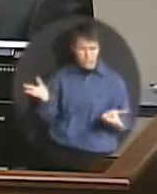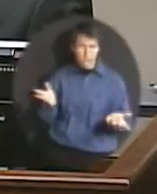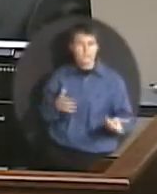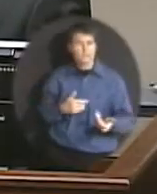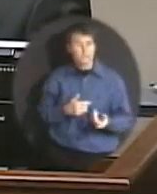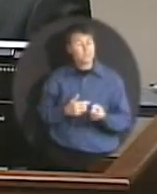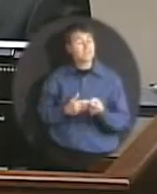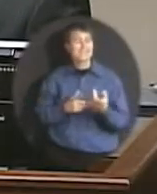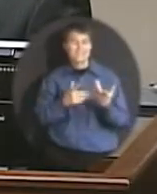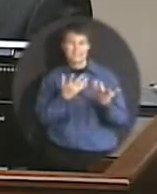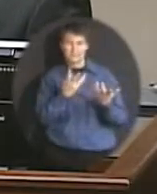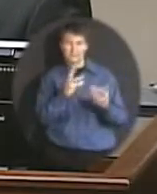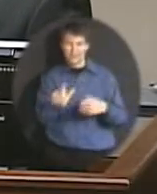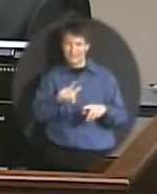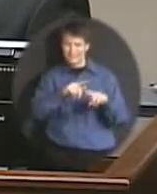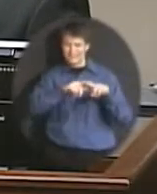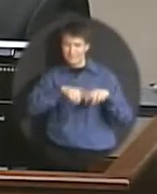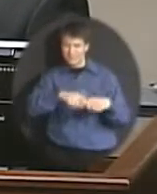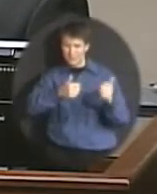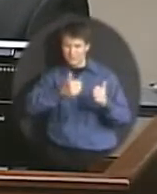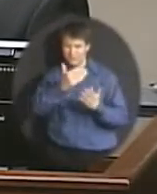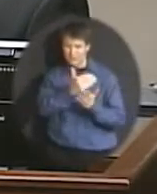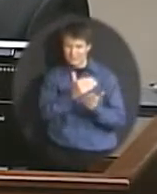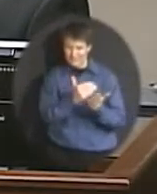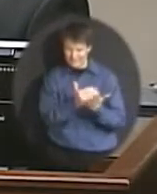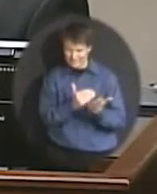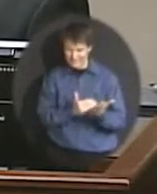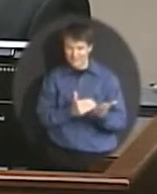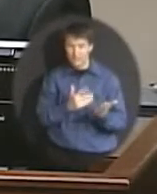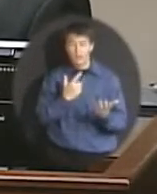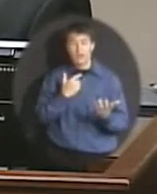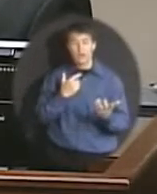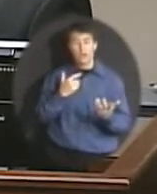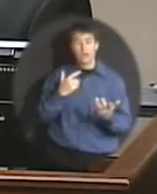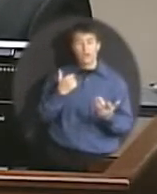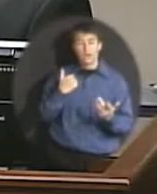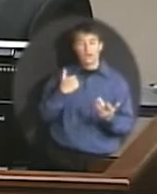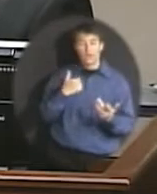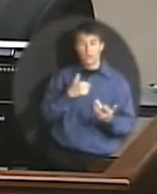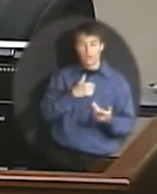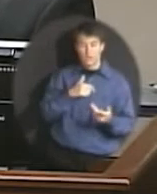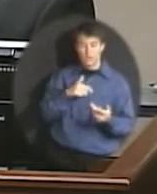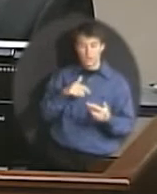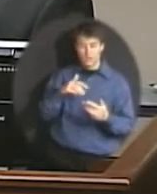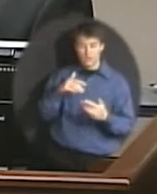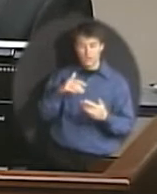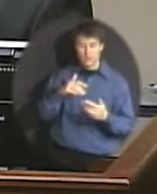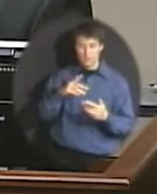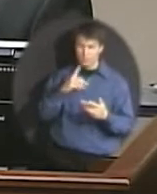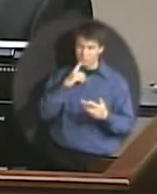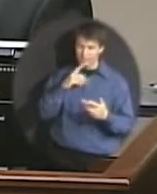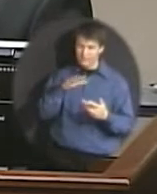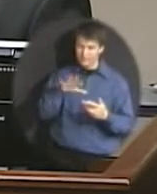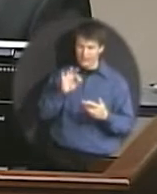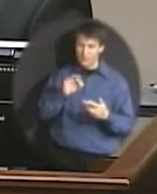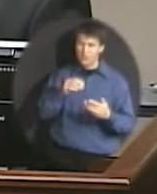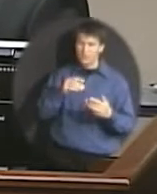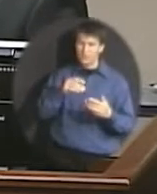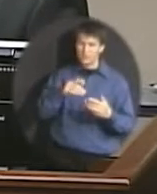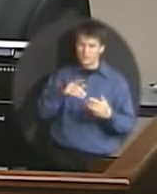Depending on which list you want, in the walkthroughs we identified a much longer list of items